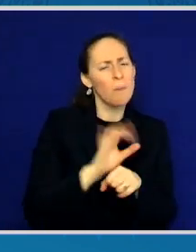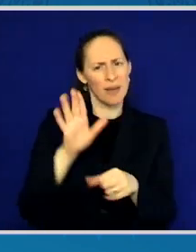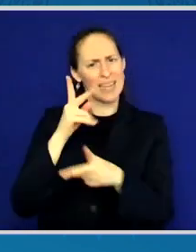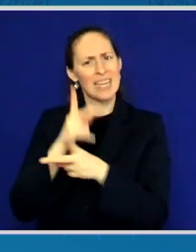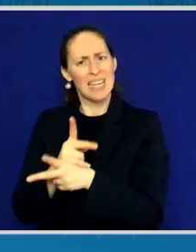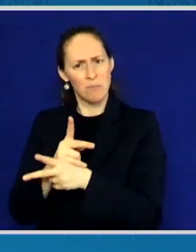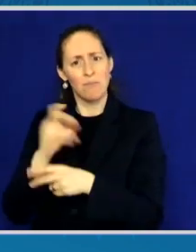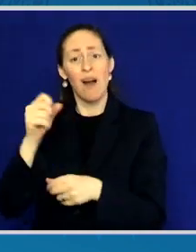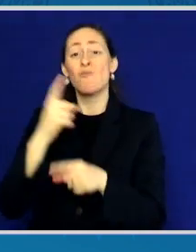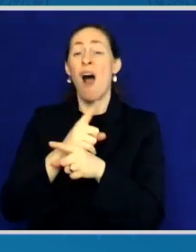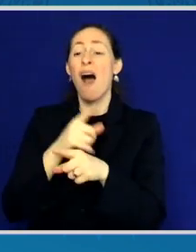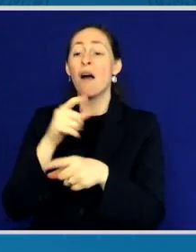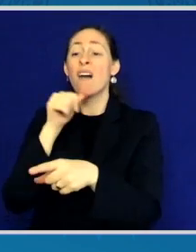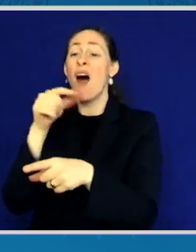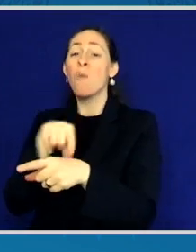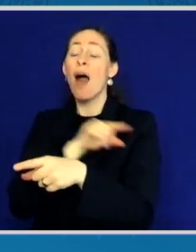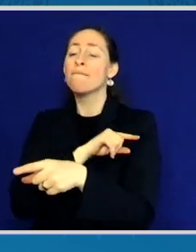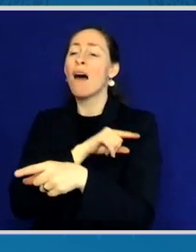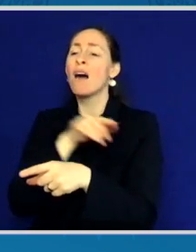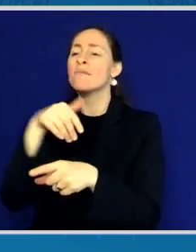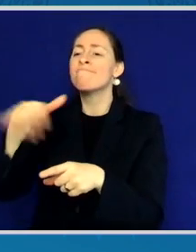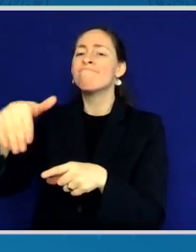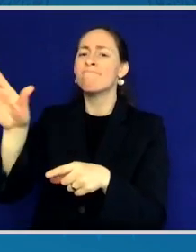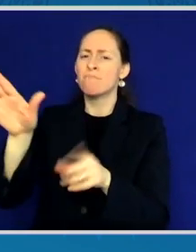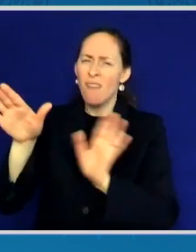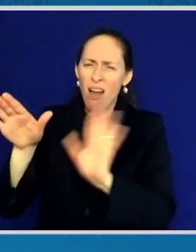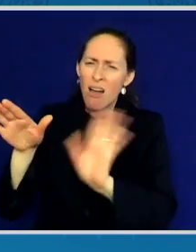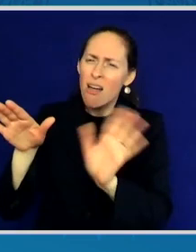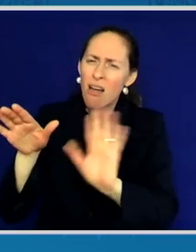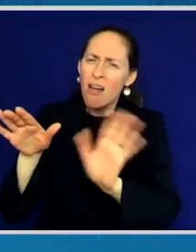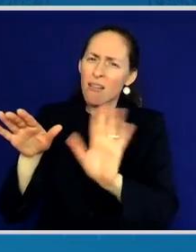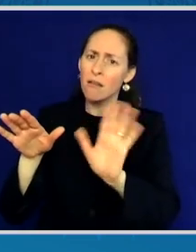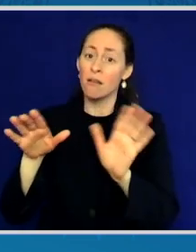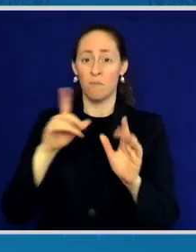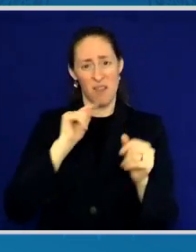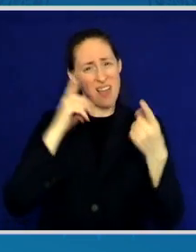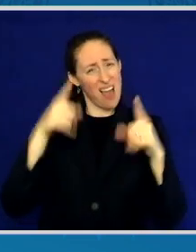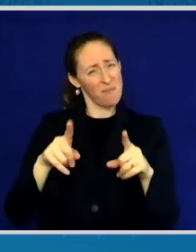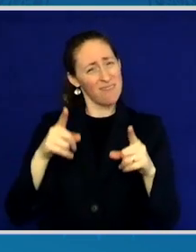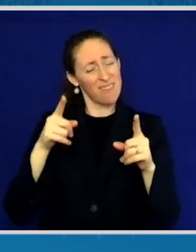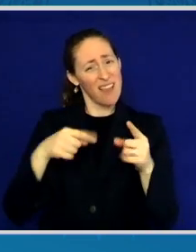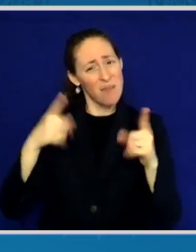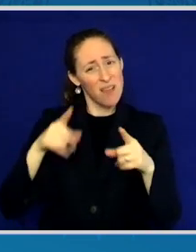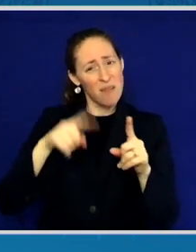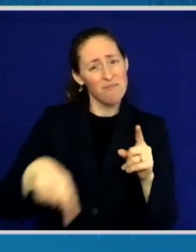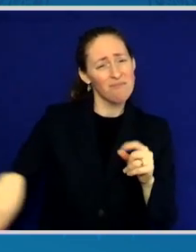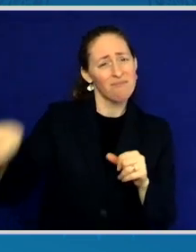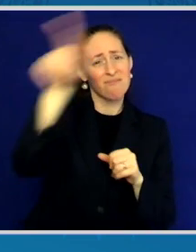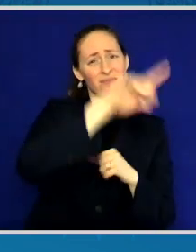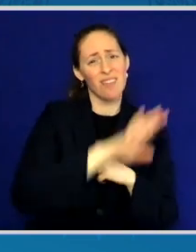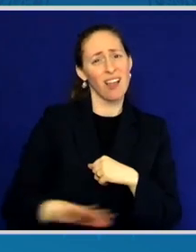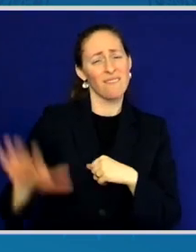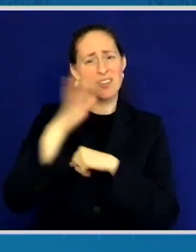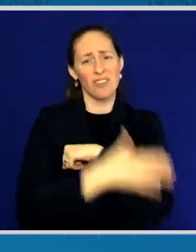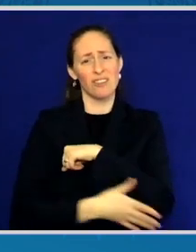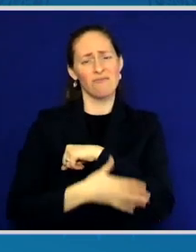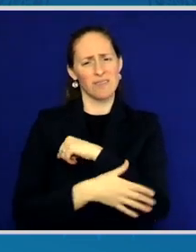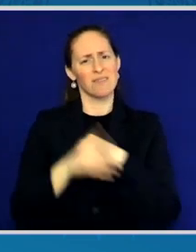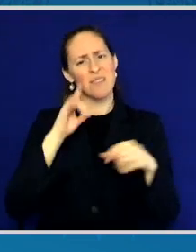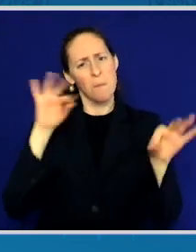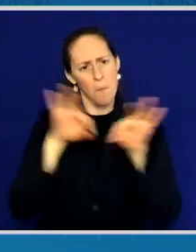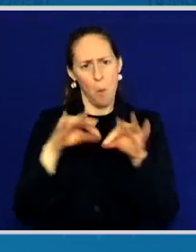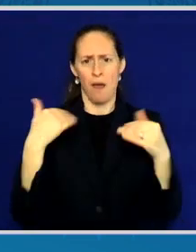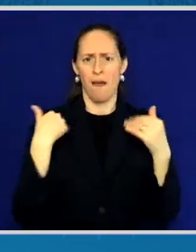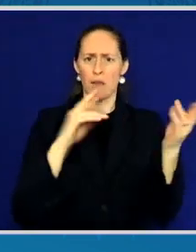qualified, we don't need you. And it's not just here, it's all over. And it is a very big importance to have that knowledge and training and keep